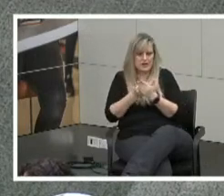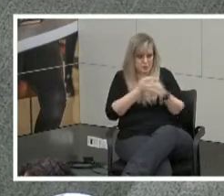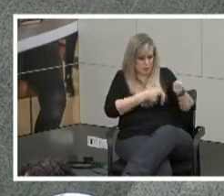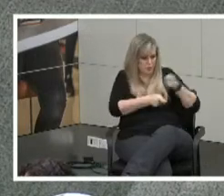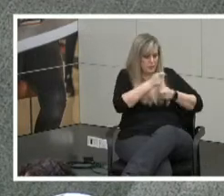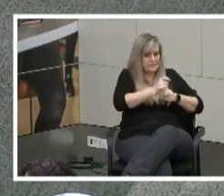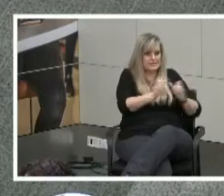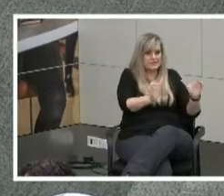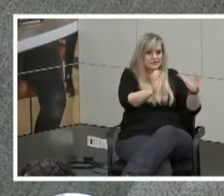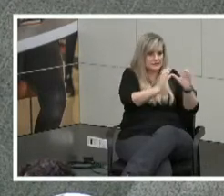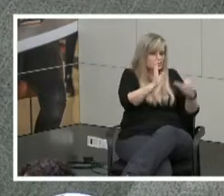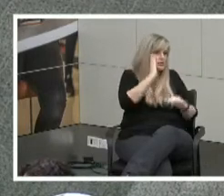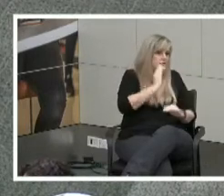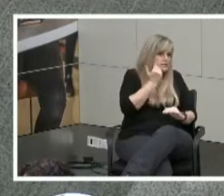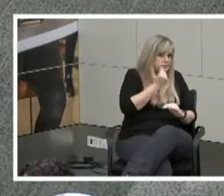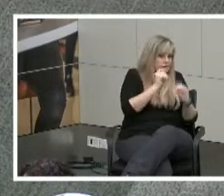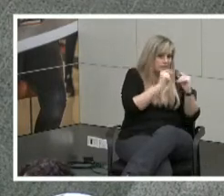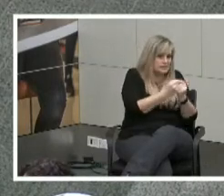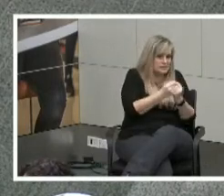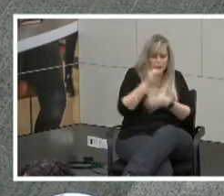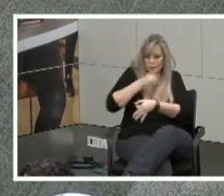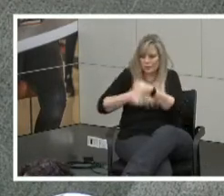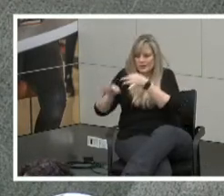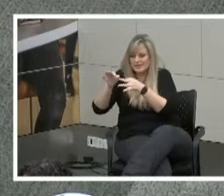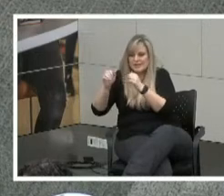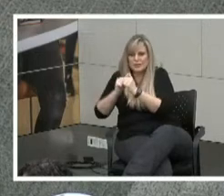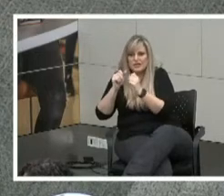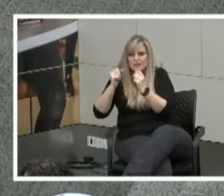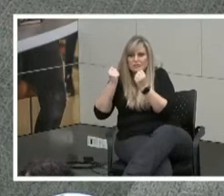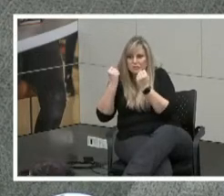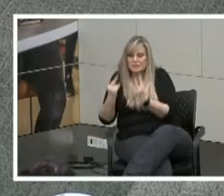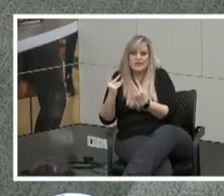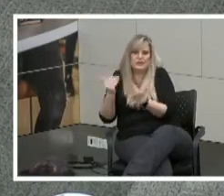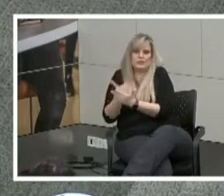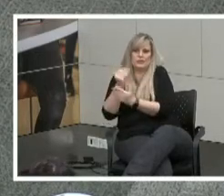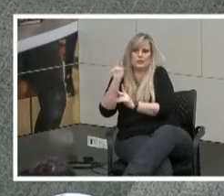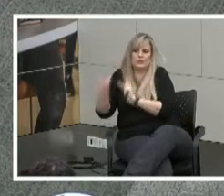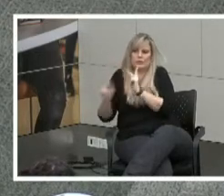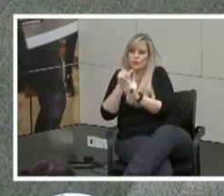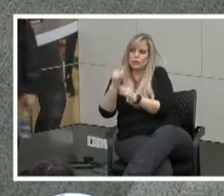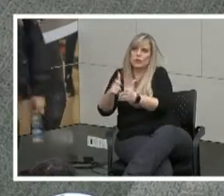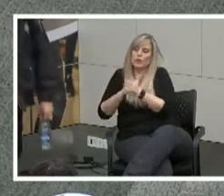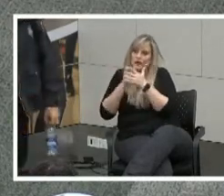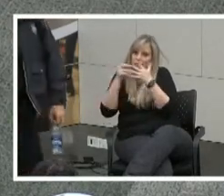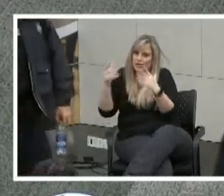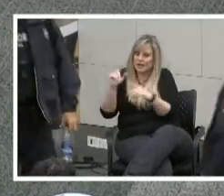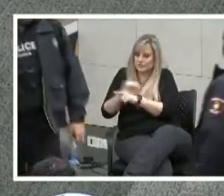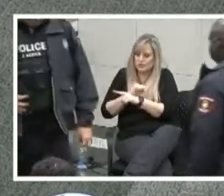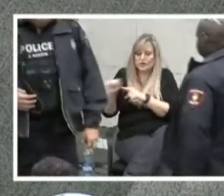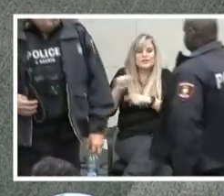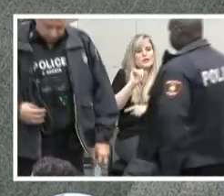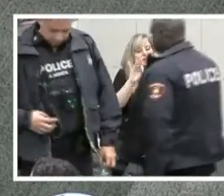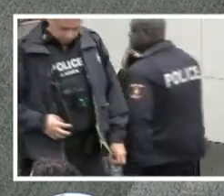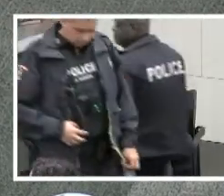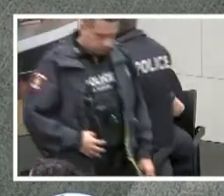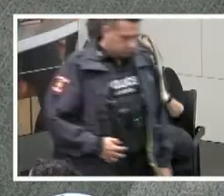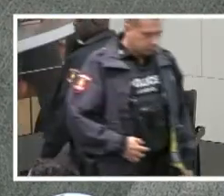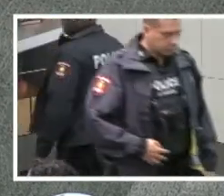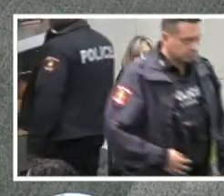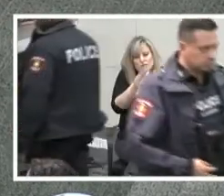team with people who will cost countless man hours to train if we have enough money to spend over